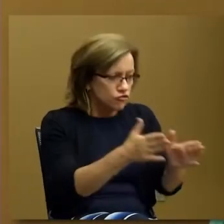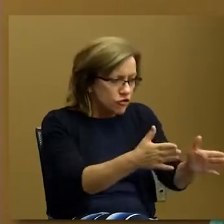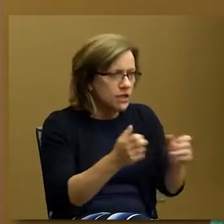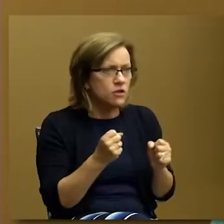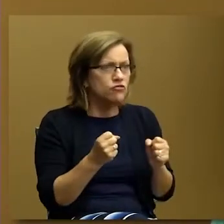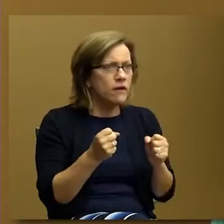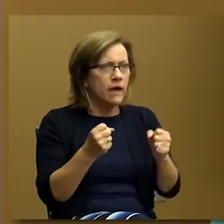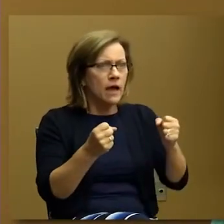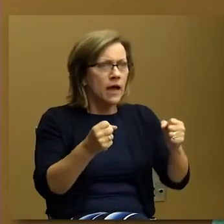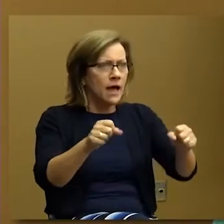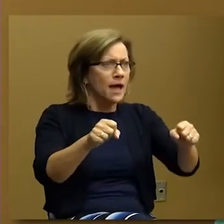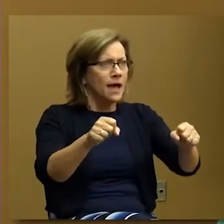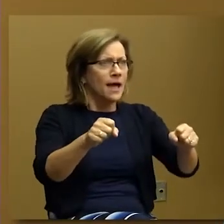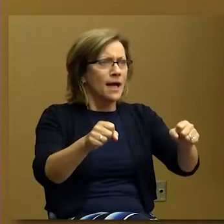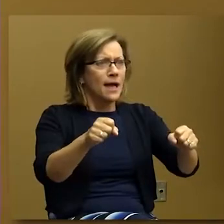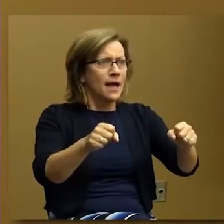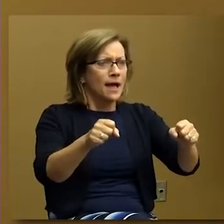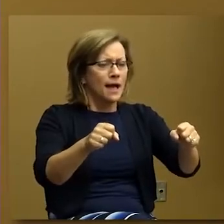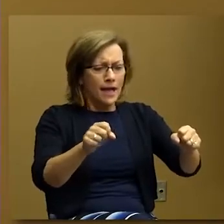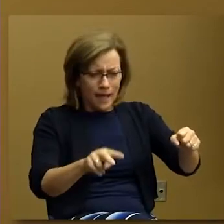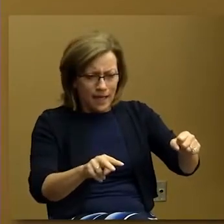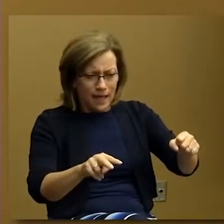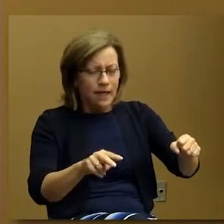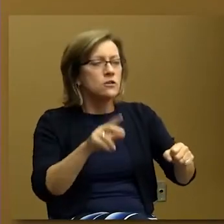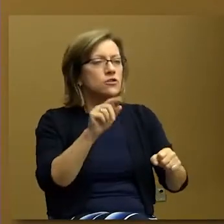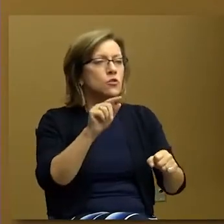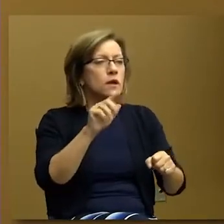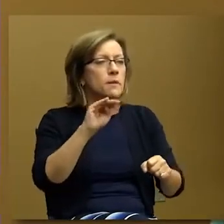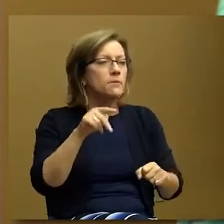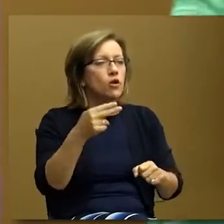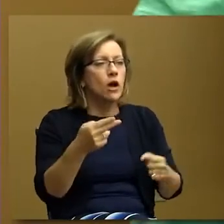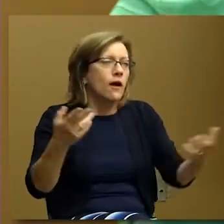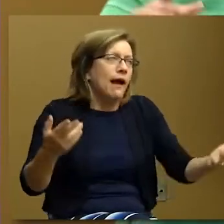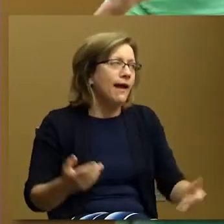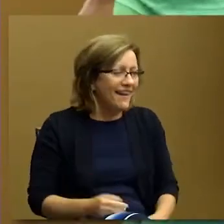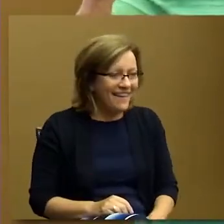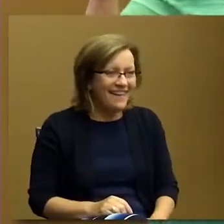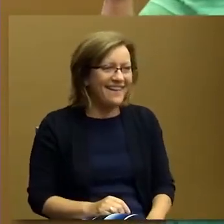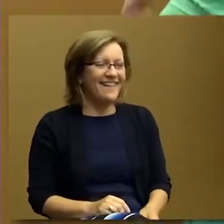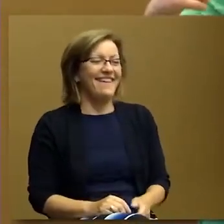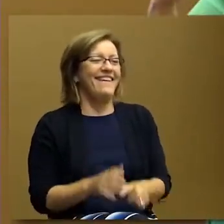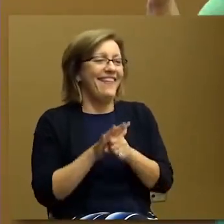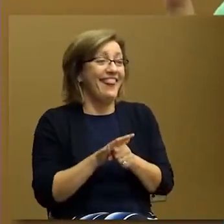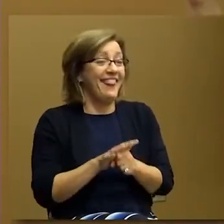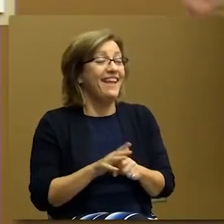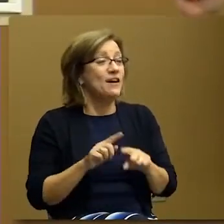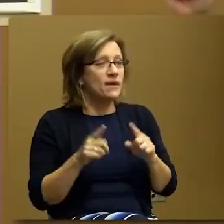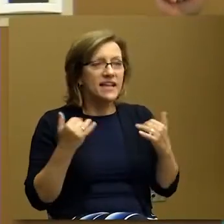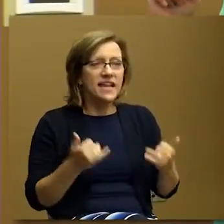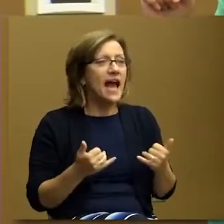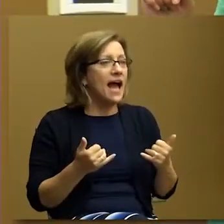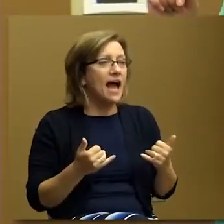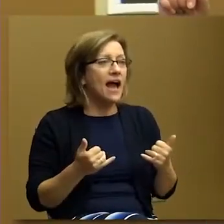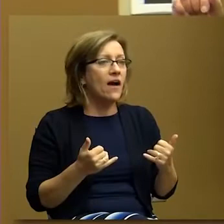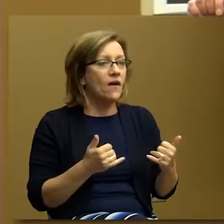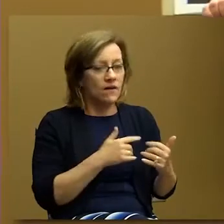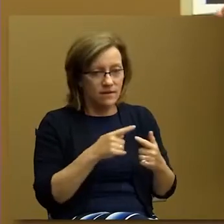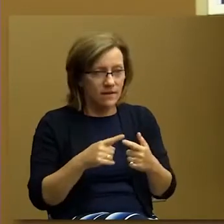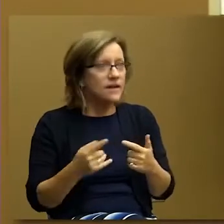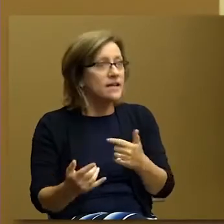like, and you look down, you're doing 20 miles an hour, you know? But now let's fast forward to this morning.